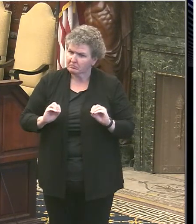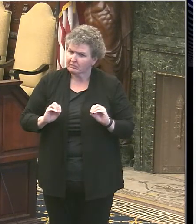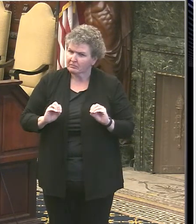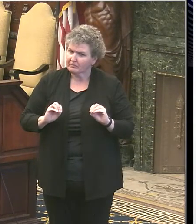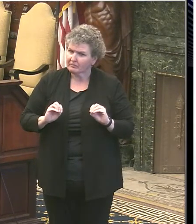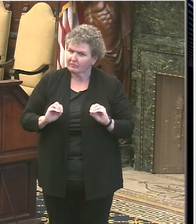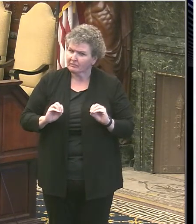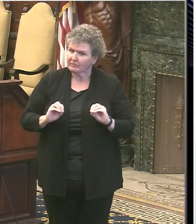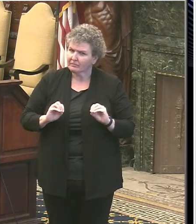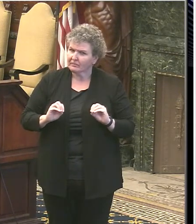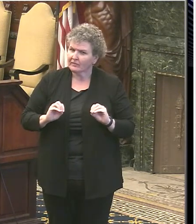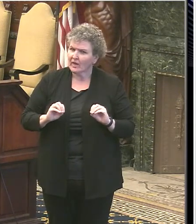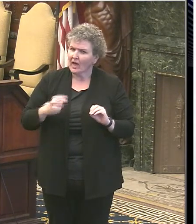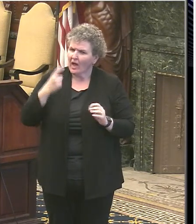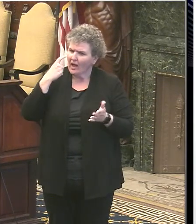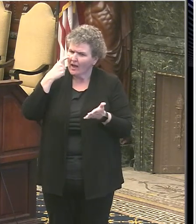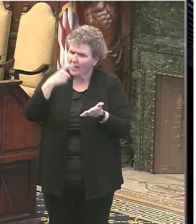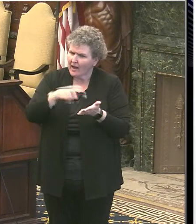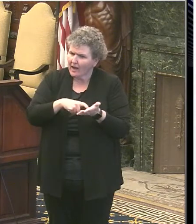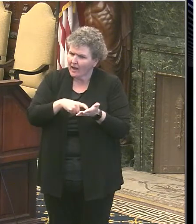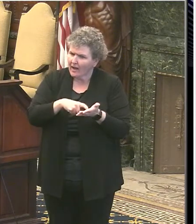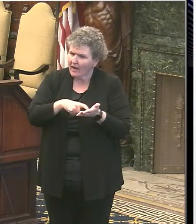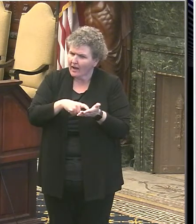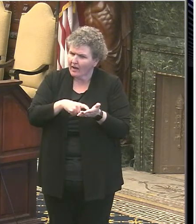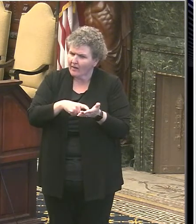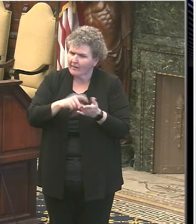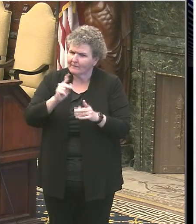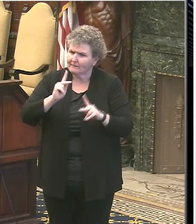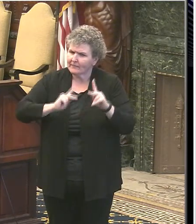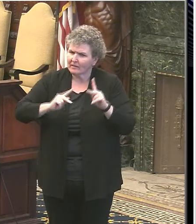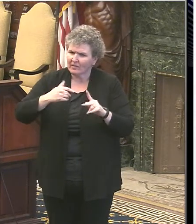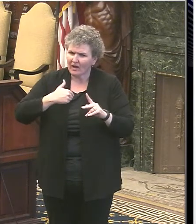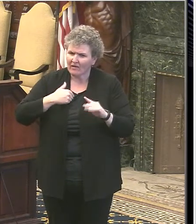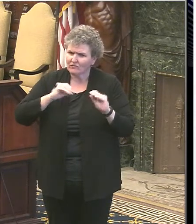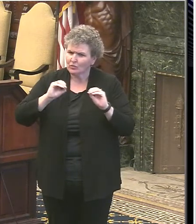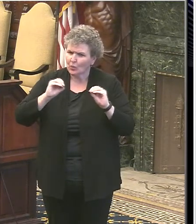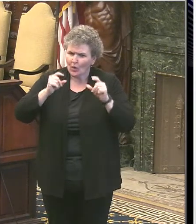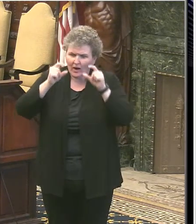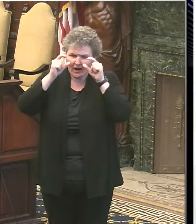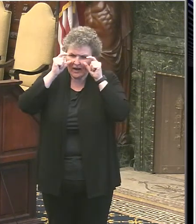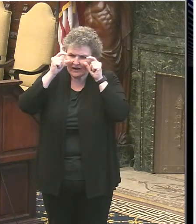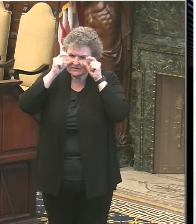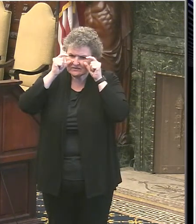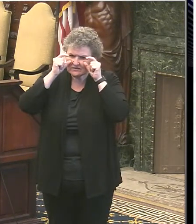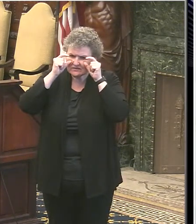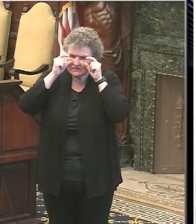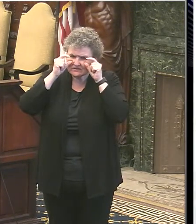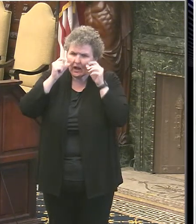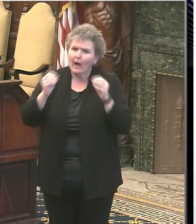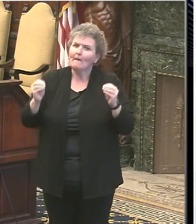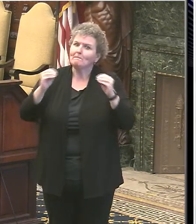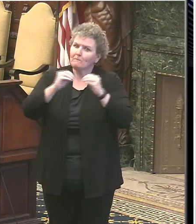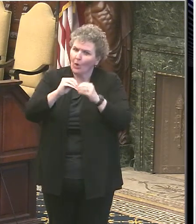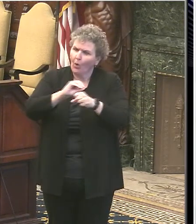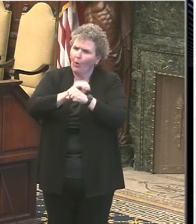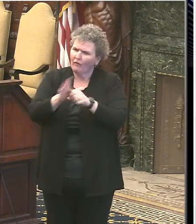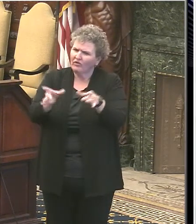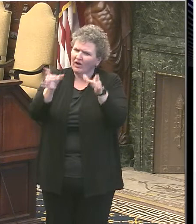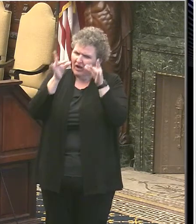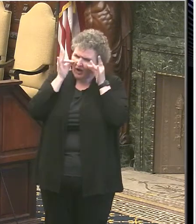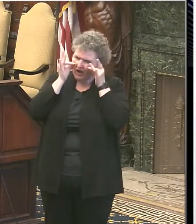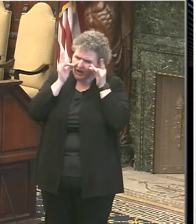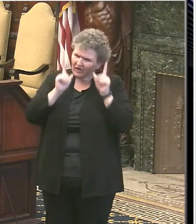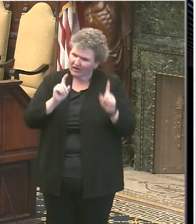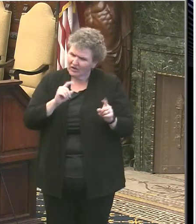huge increase of people who don't have any kind of eye protection getting COVID in China. In light of that report, would you suggest